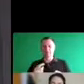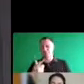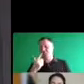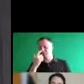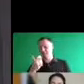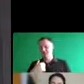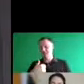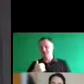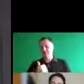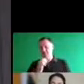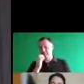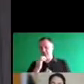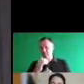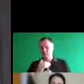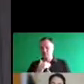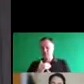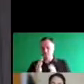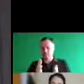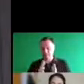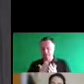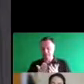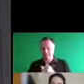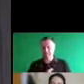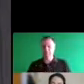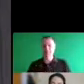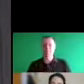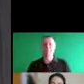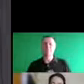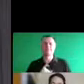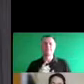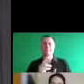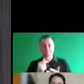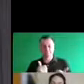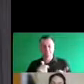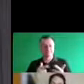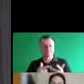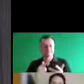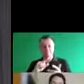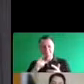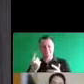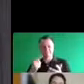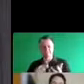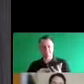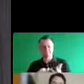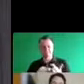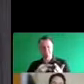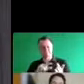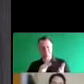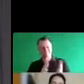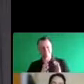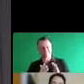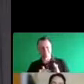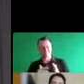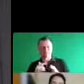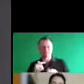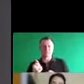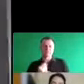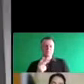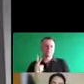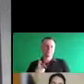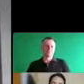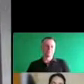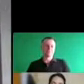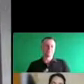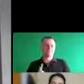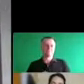them were fine, but then a lot of them, I had to recreate them. Yeah. So it's just on the computer. But initially I